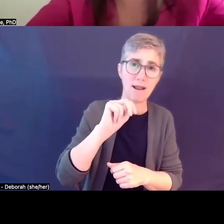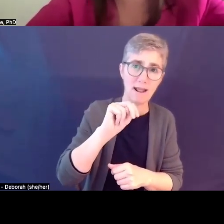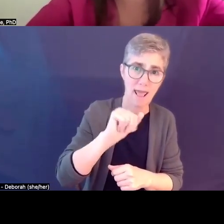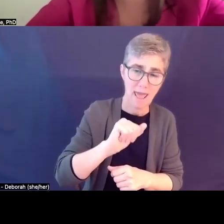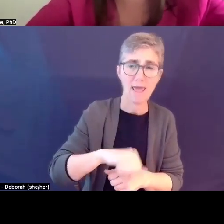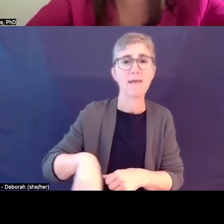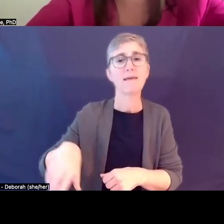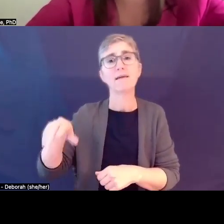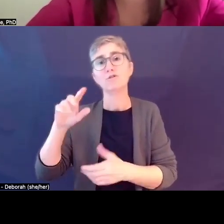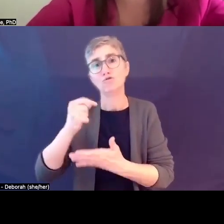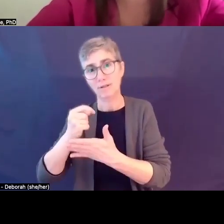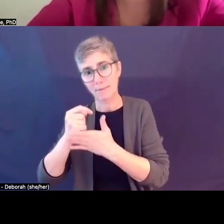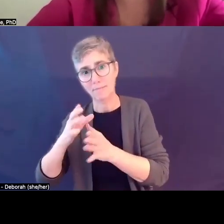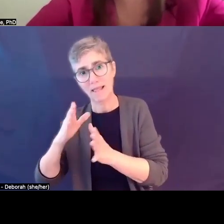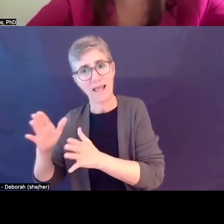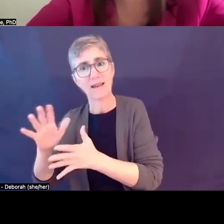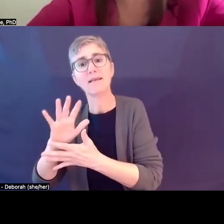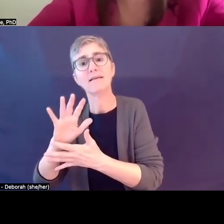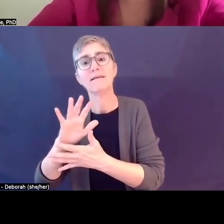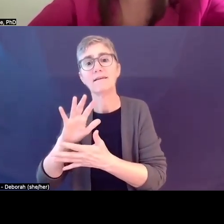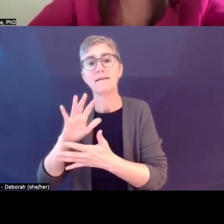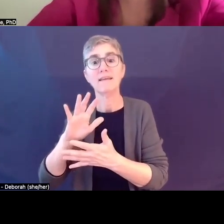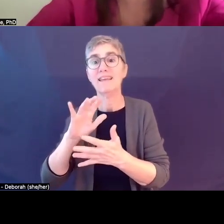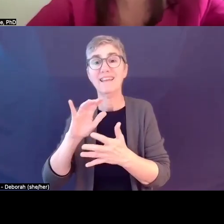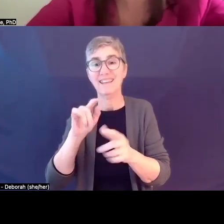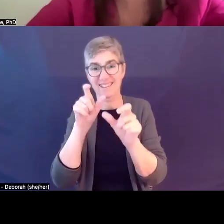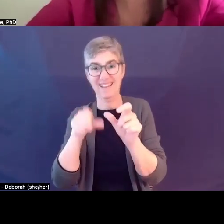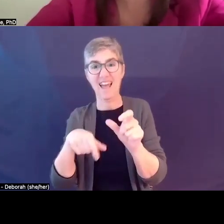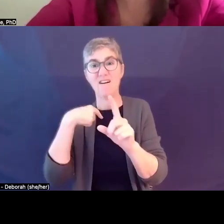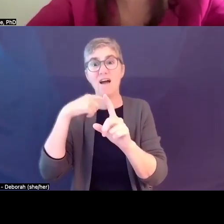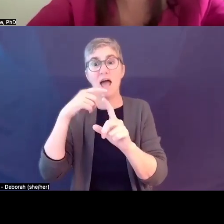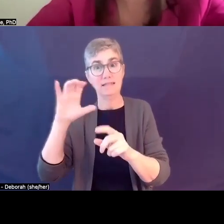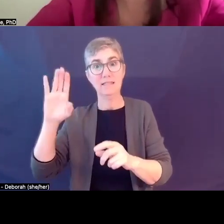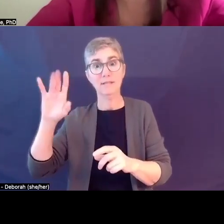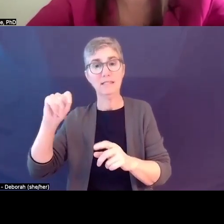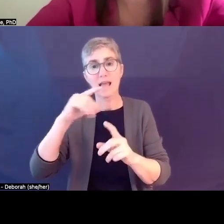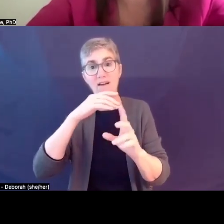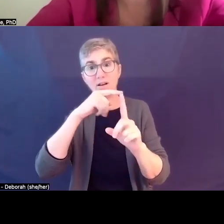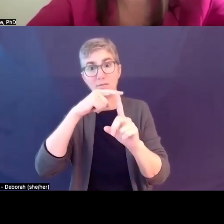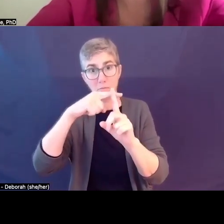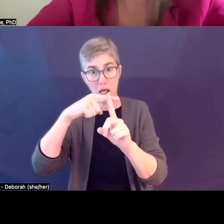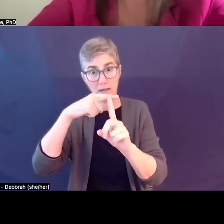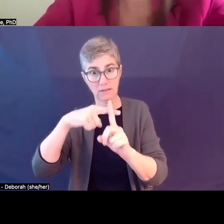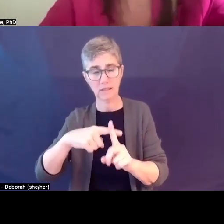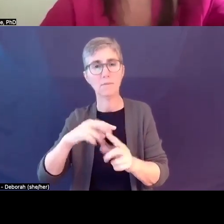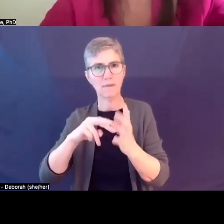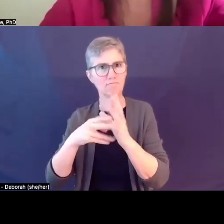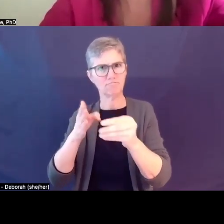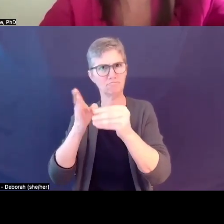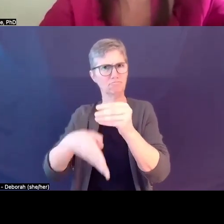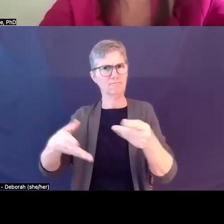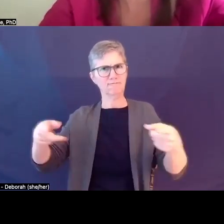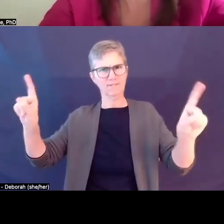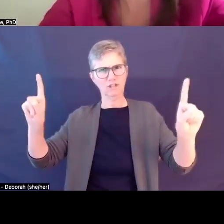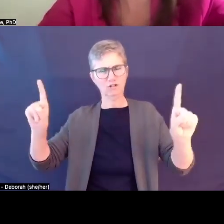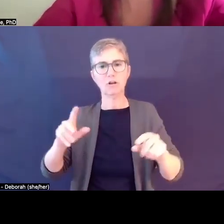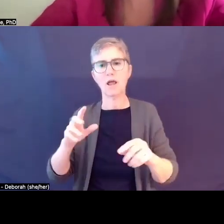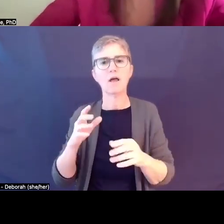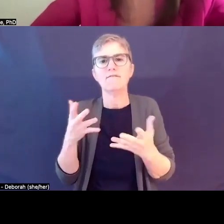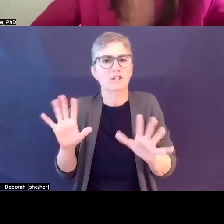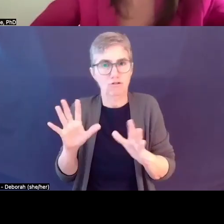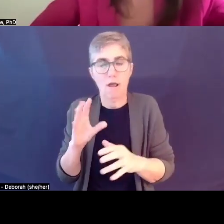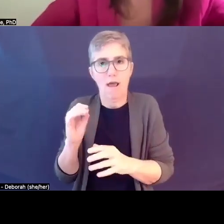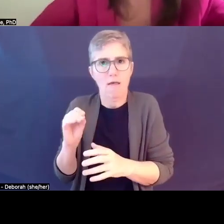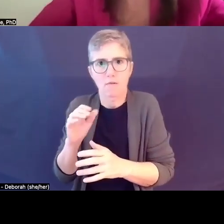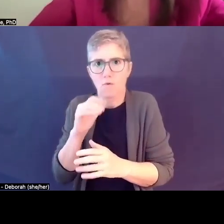columns, if there is a plus sign in those columns, it means that the site achieved phase 1 fidelity benchmarks, and phase 2 was not needed for that